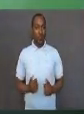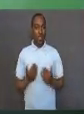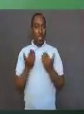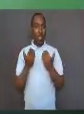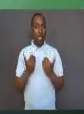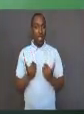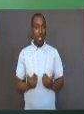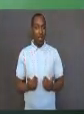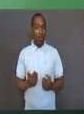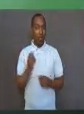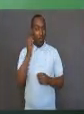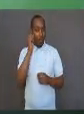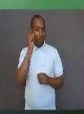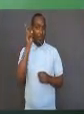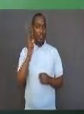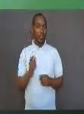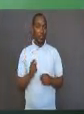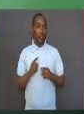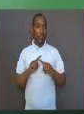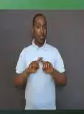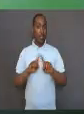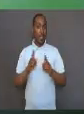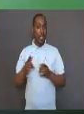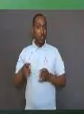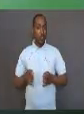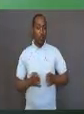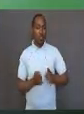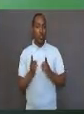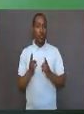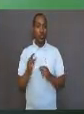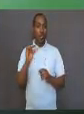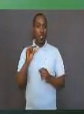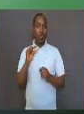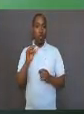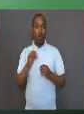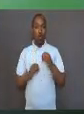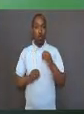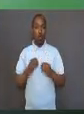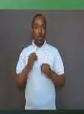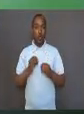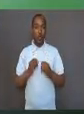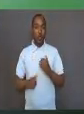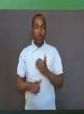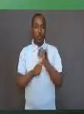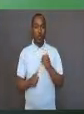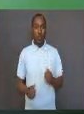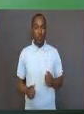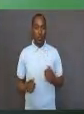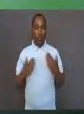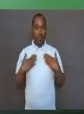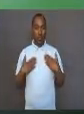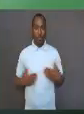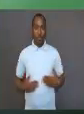Now you understand the different ways microorganisms can affect your body.